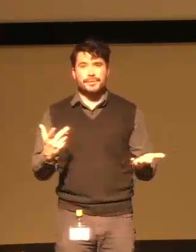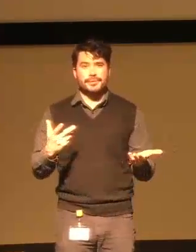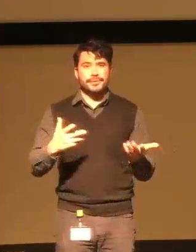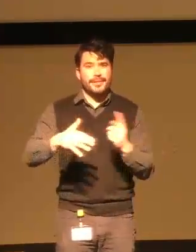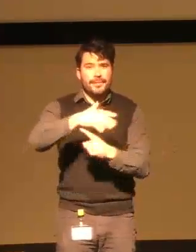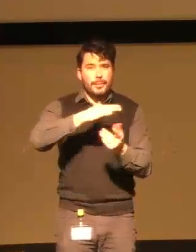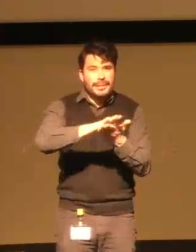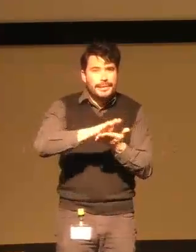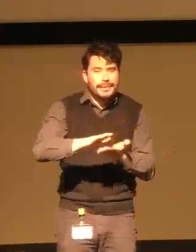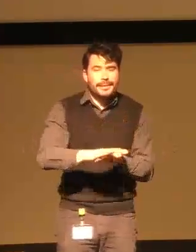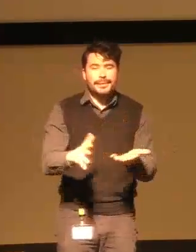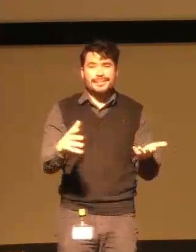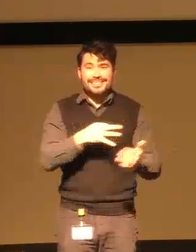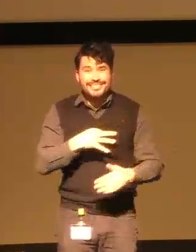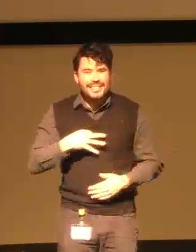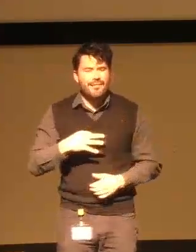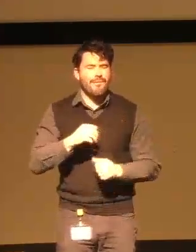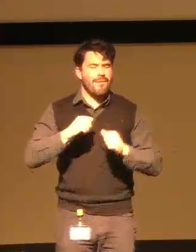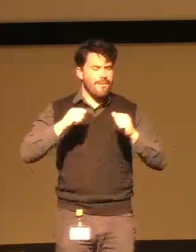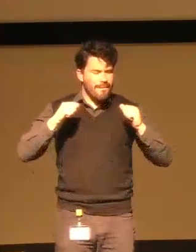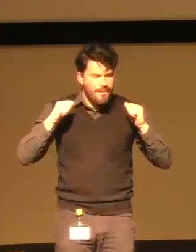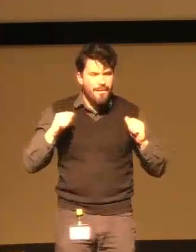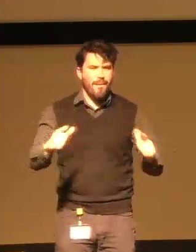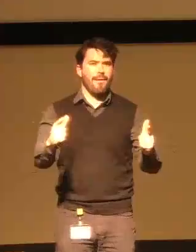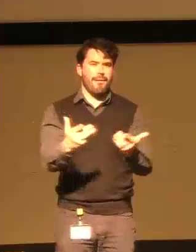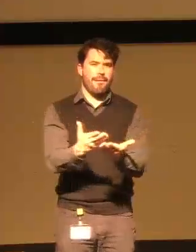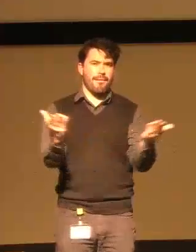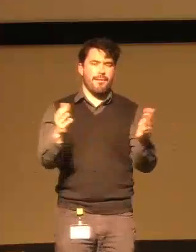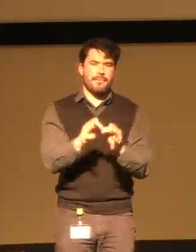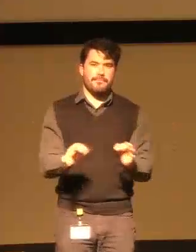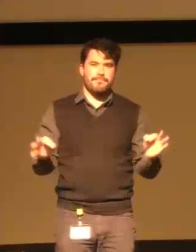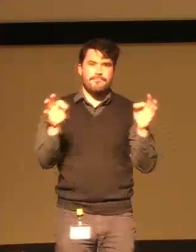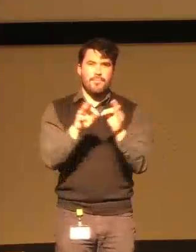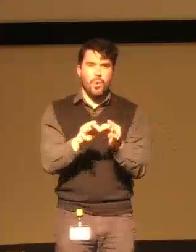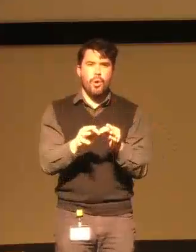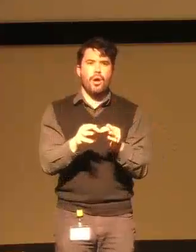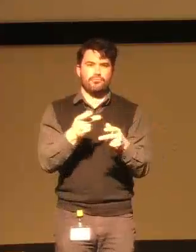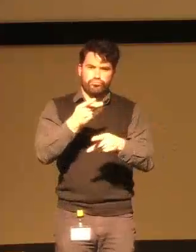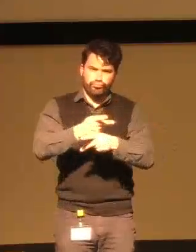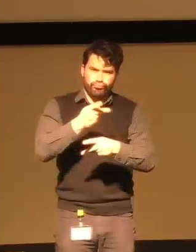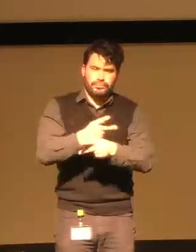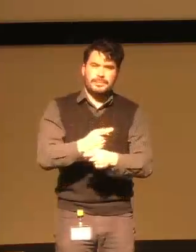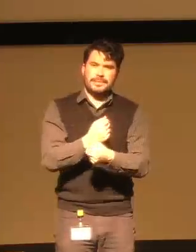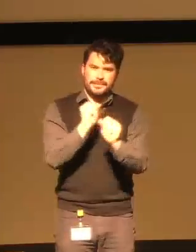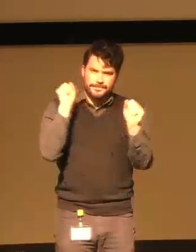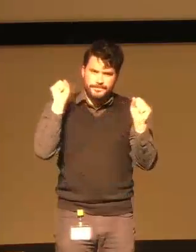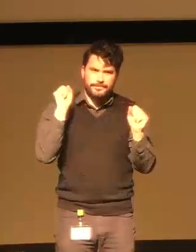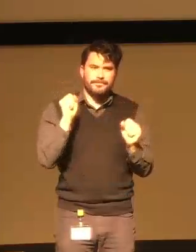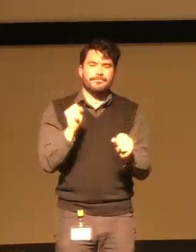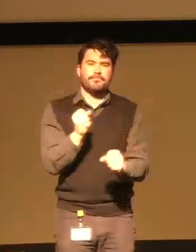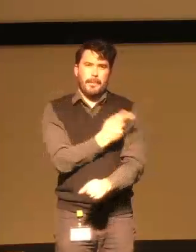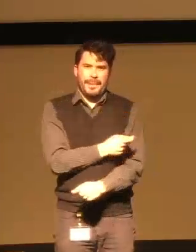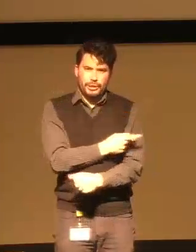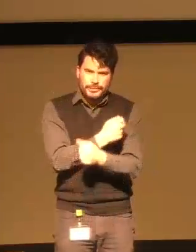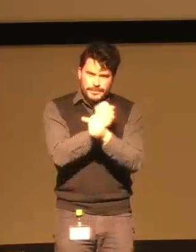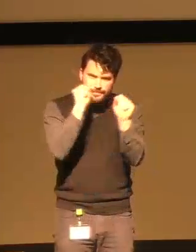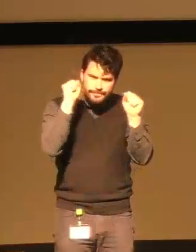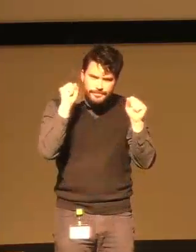services staff. We're all important in trying to keep each other safe and keep our patients safe.